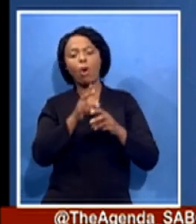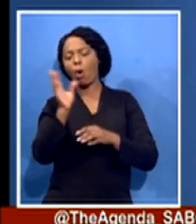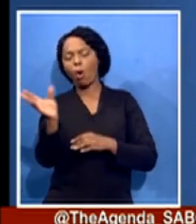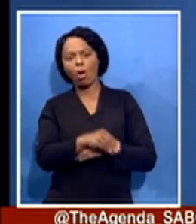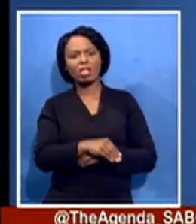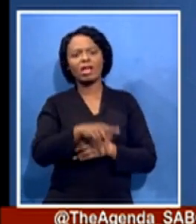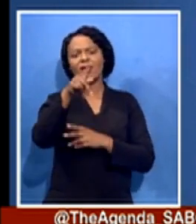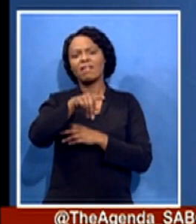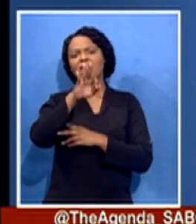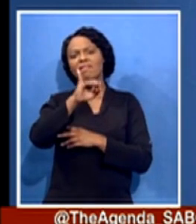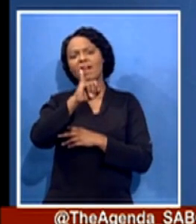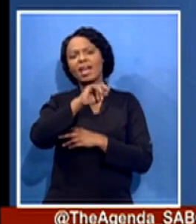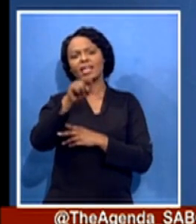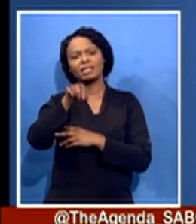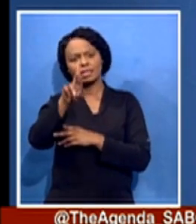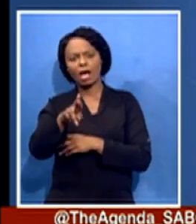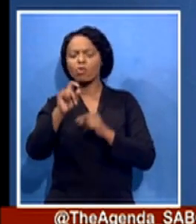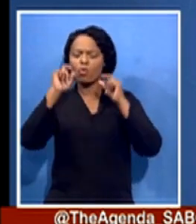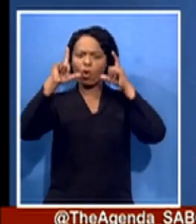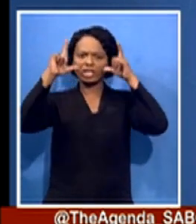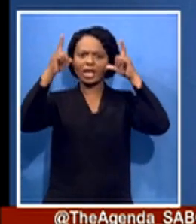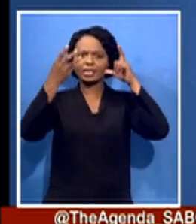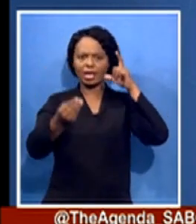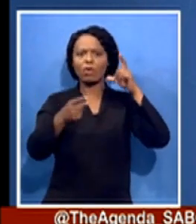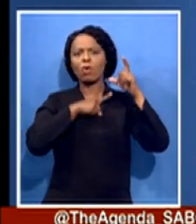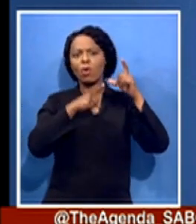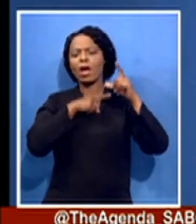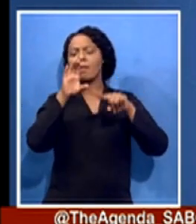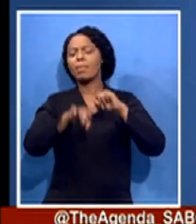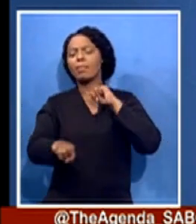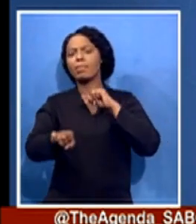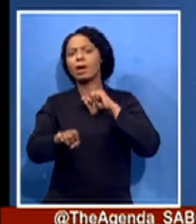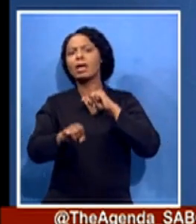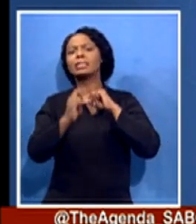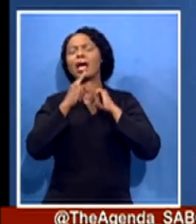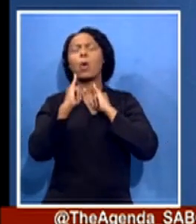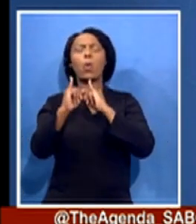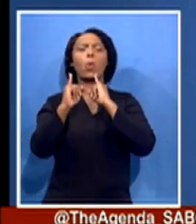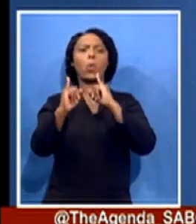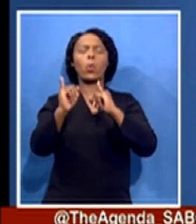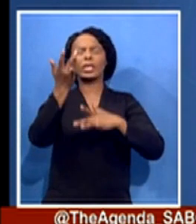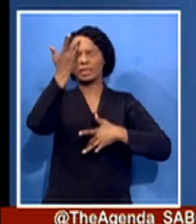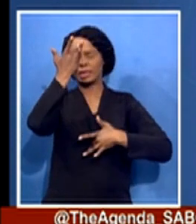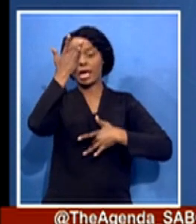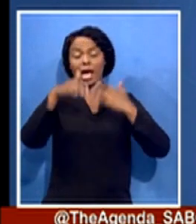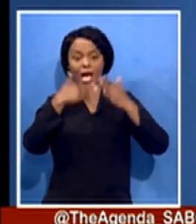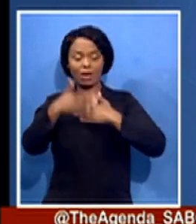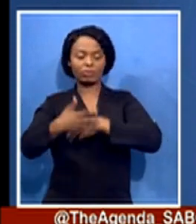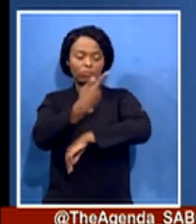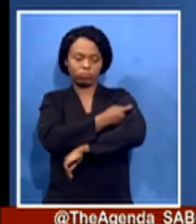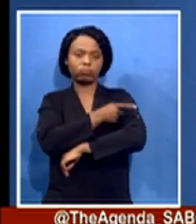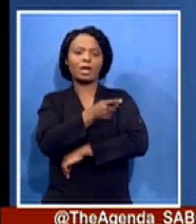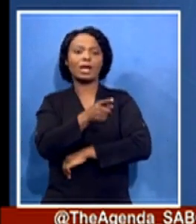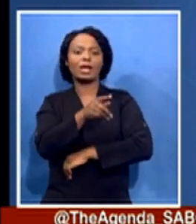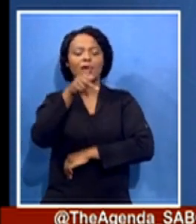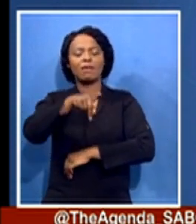there's some cases of severe allergy reported. And that's why when people have the vaccine, they're asked to sit and wait in